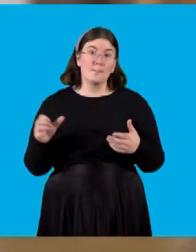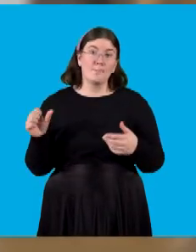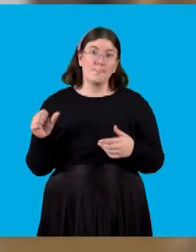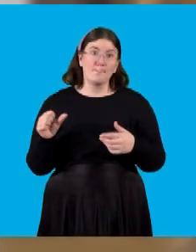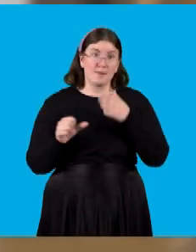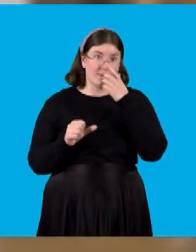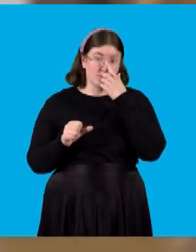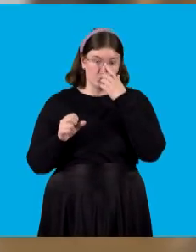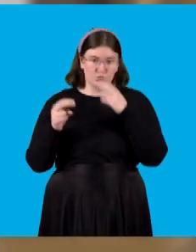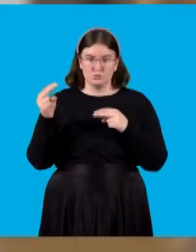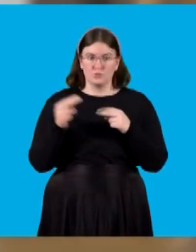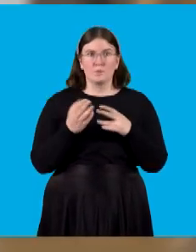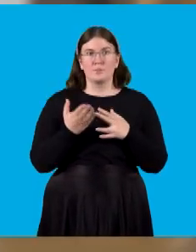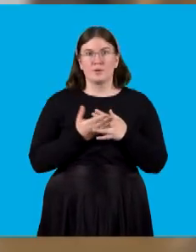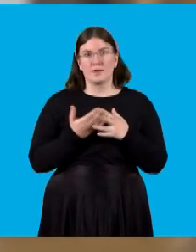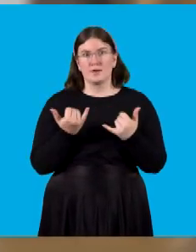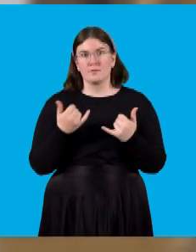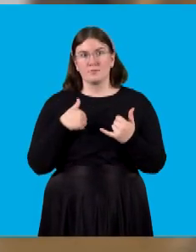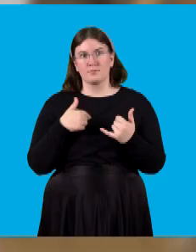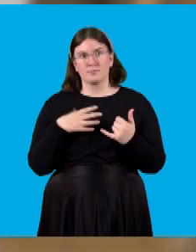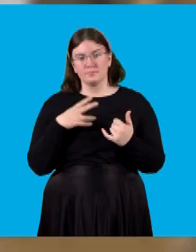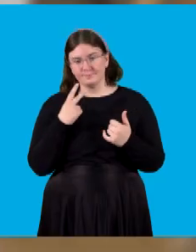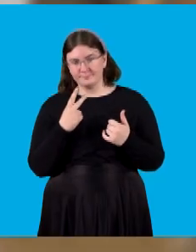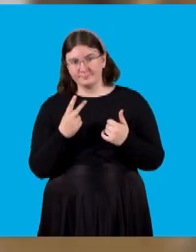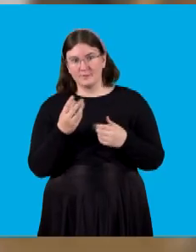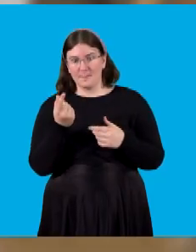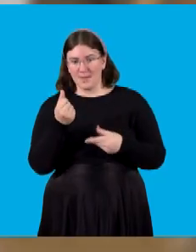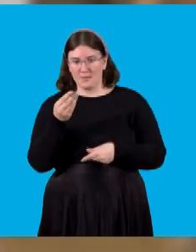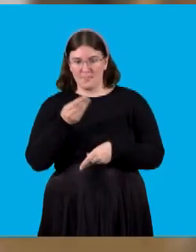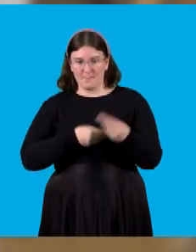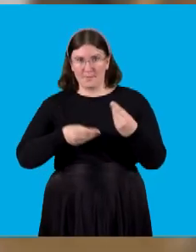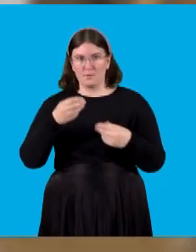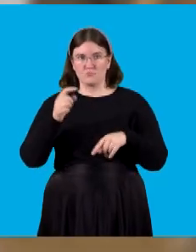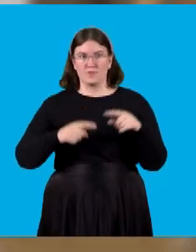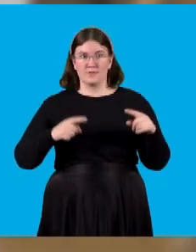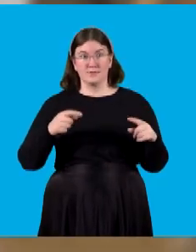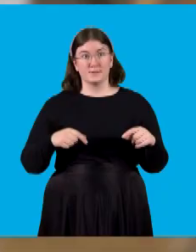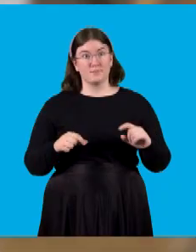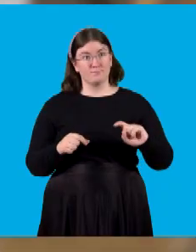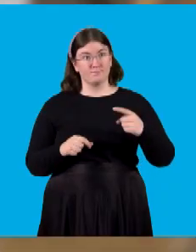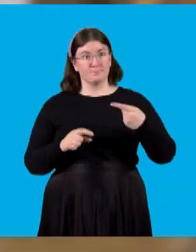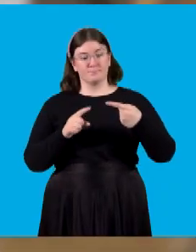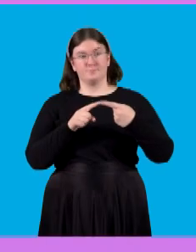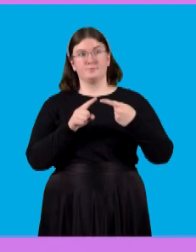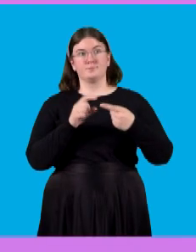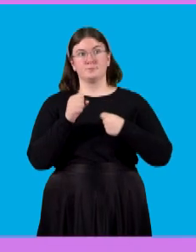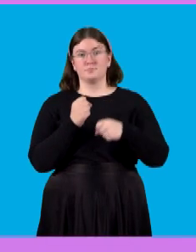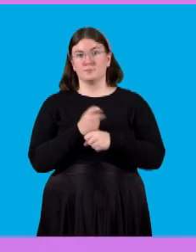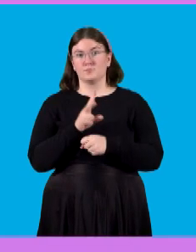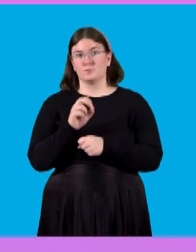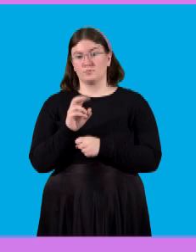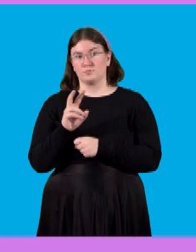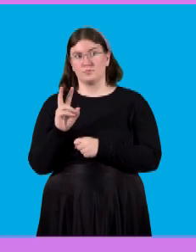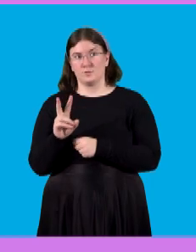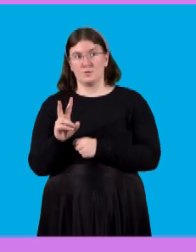Guys, welcome back after that short advert break. Let us now look at exchange rate. Right, so the first question here I said, in